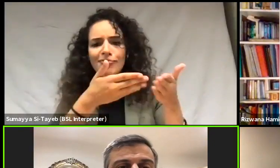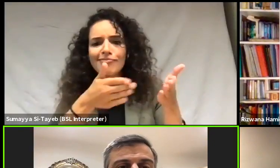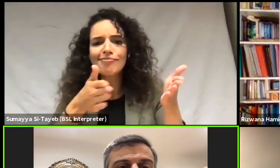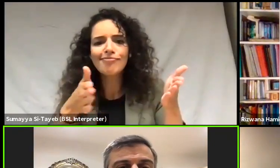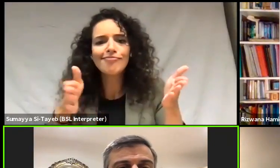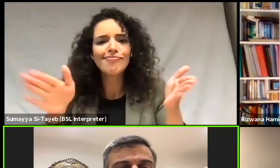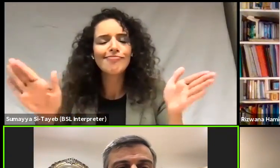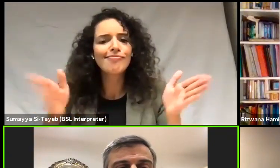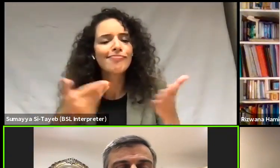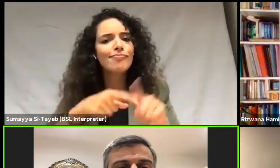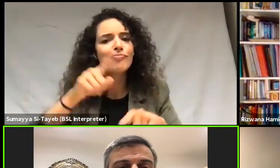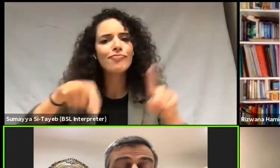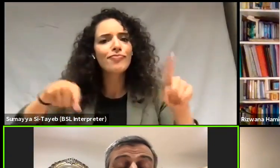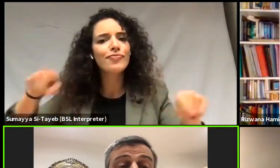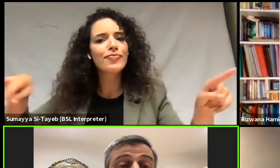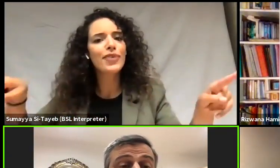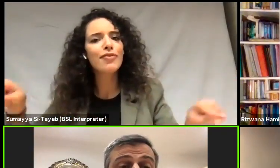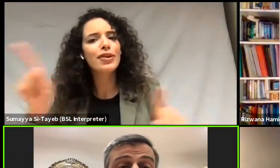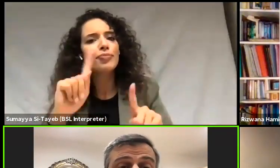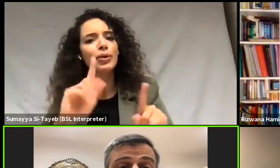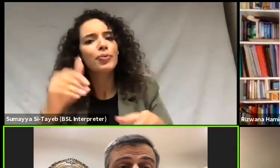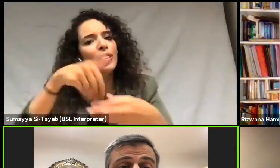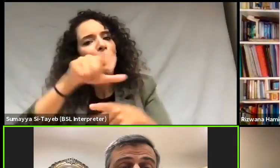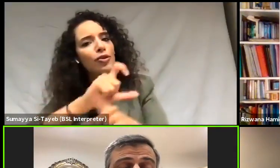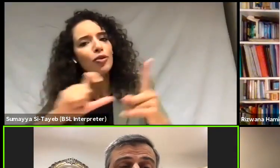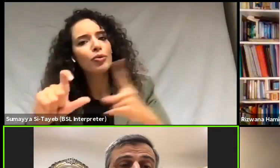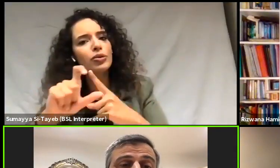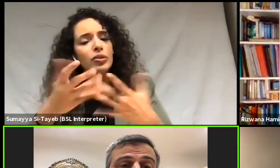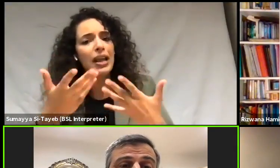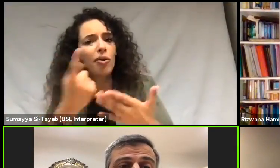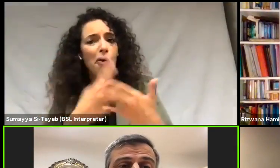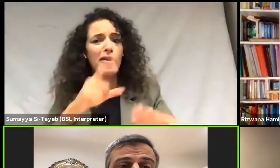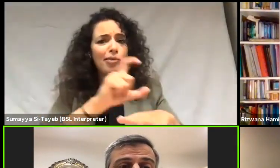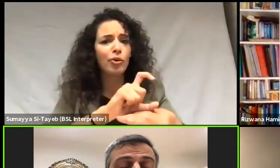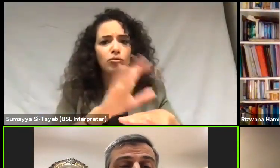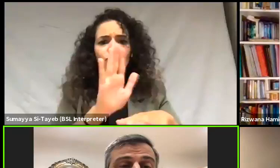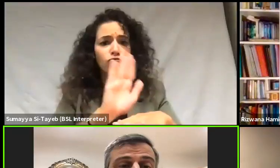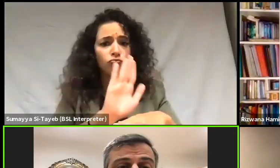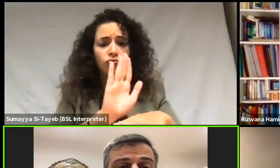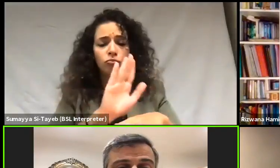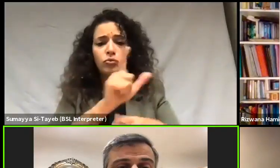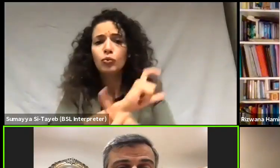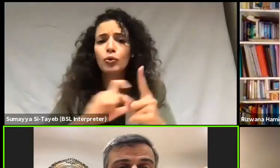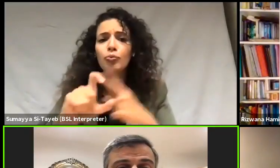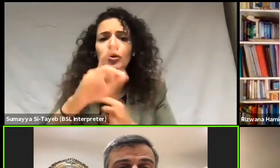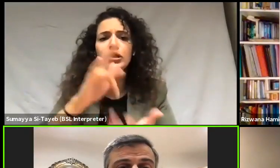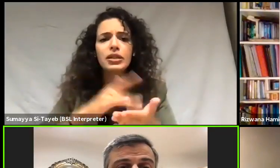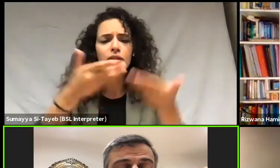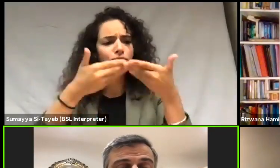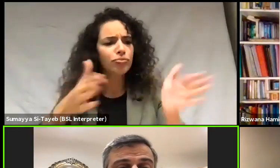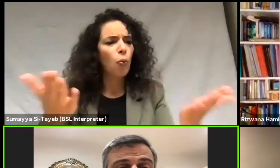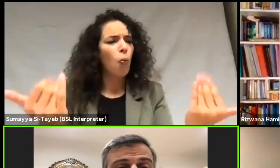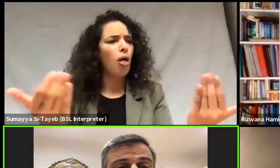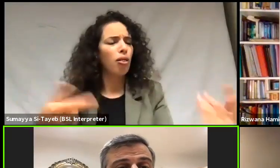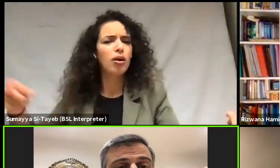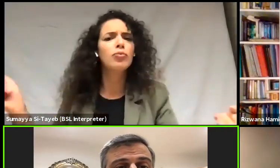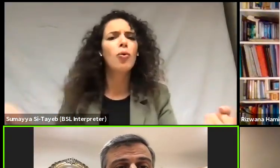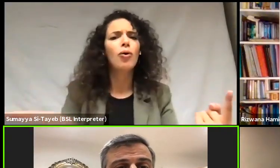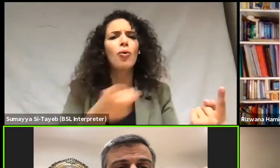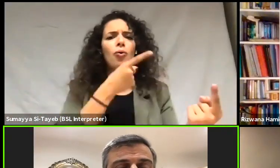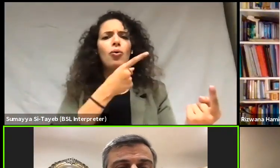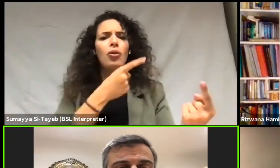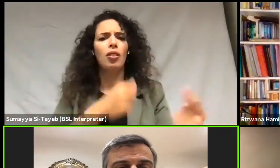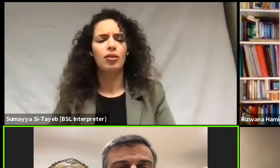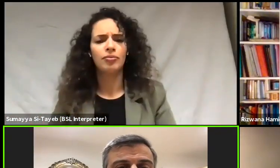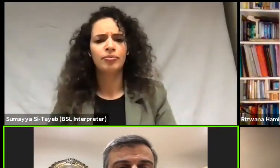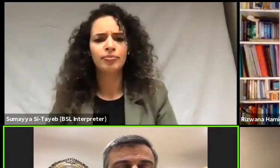well. It is not just only a mosque now, it is a community center which open for everybody. Despite all